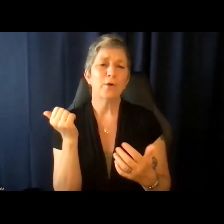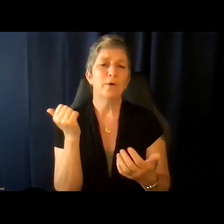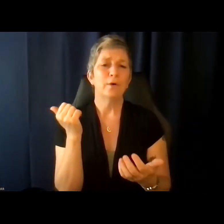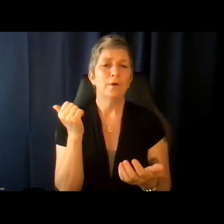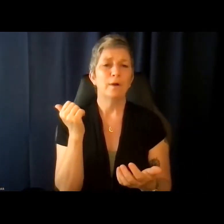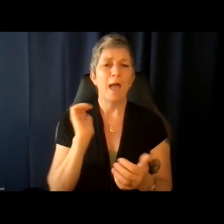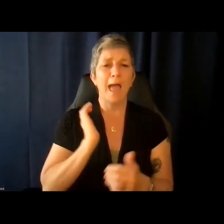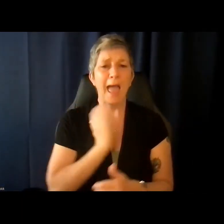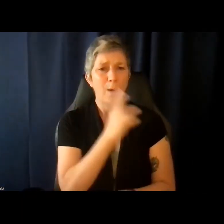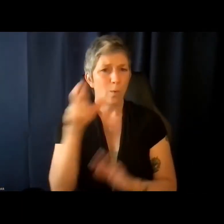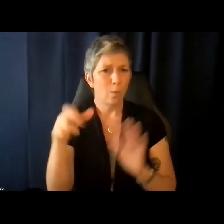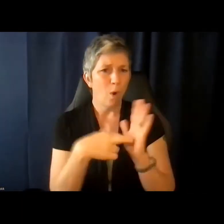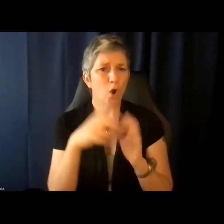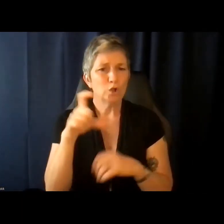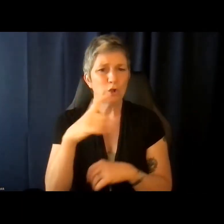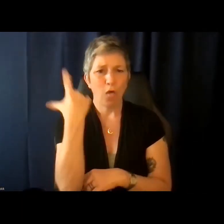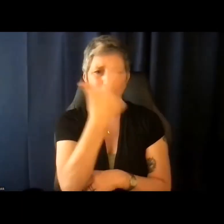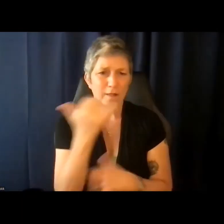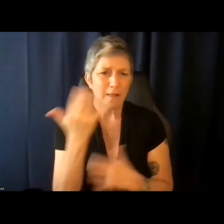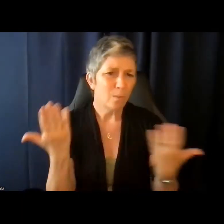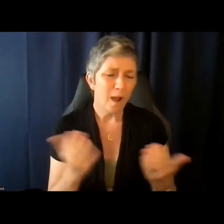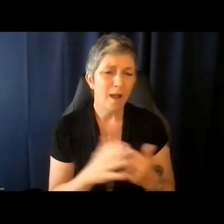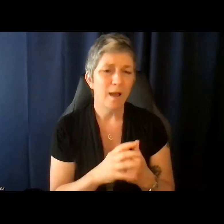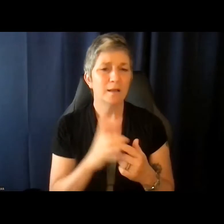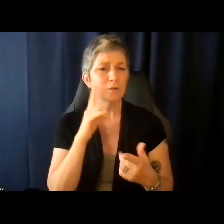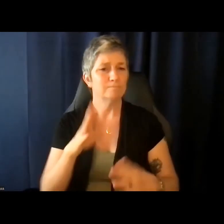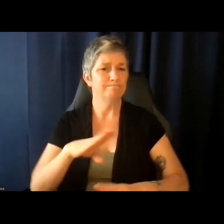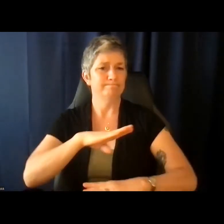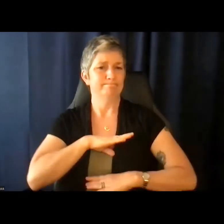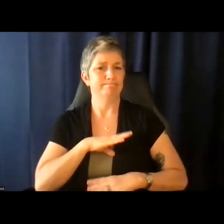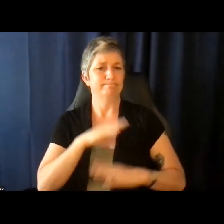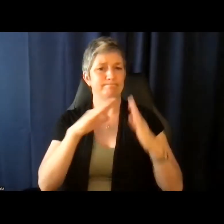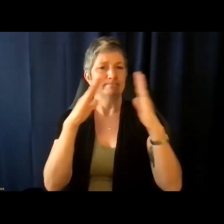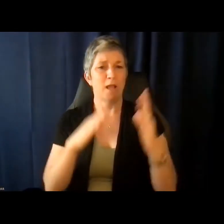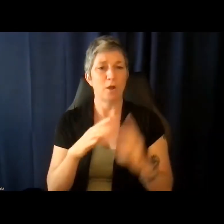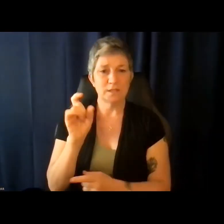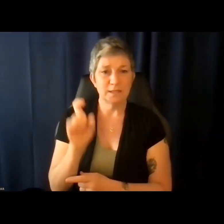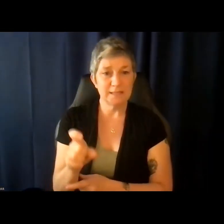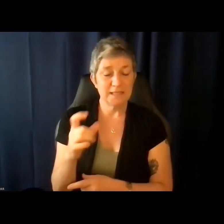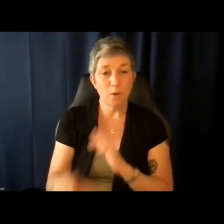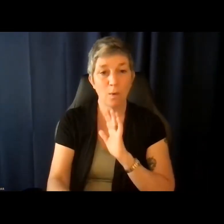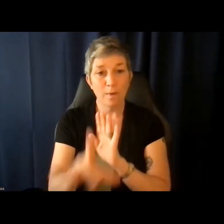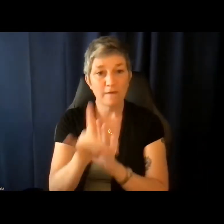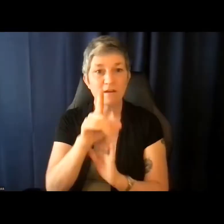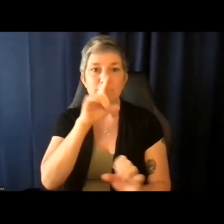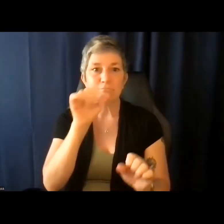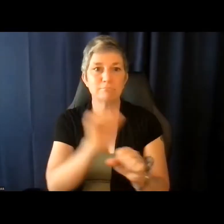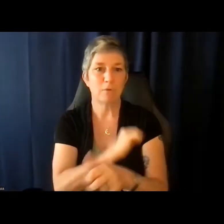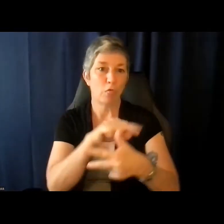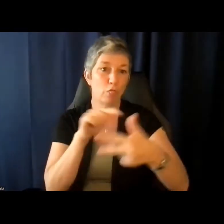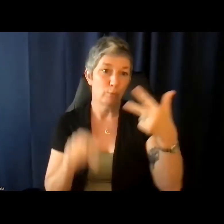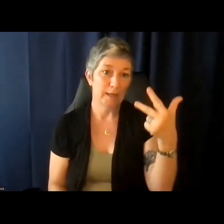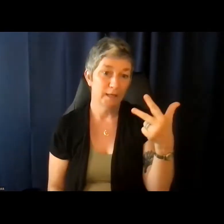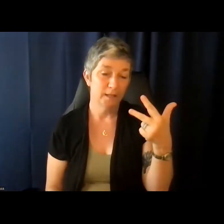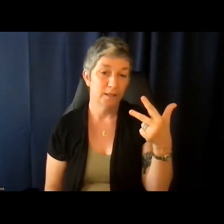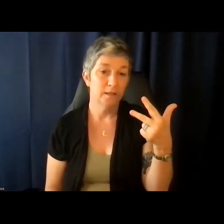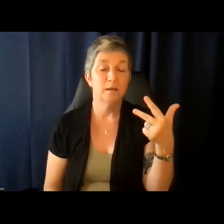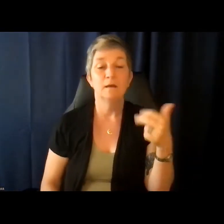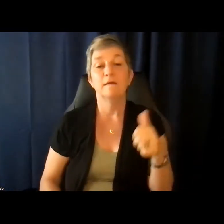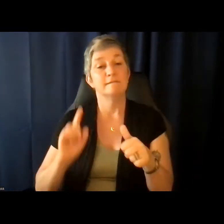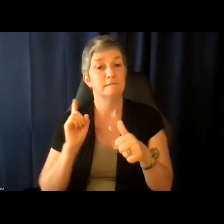our role should be in helping to meet housing needs. And what we found is really three things. First, we found